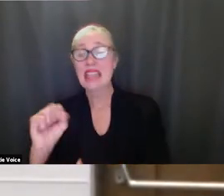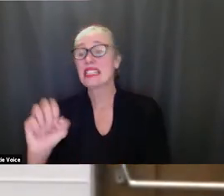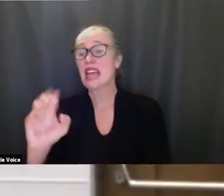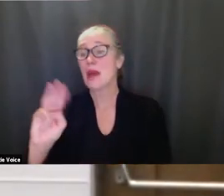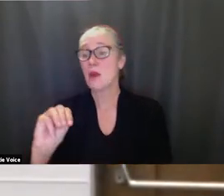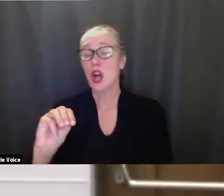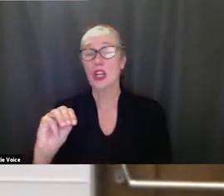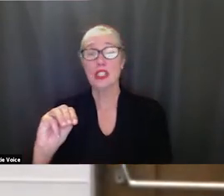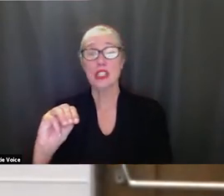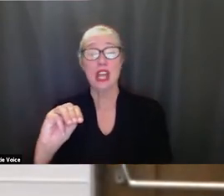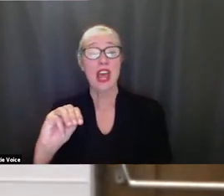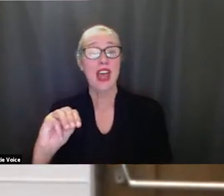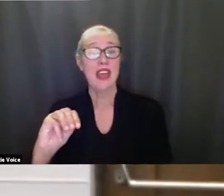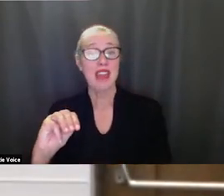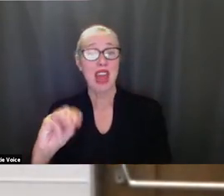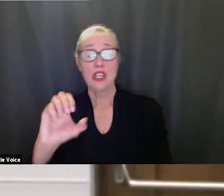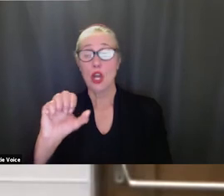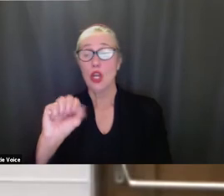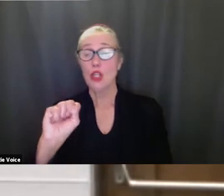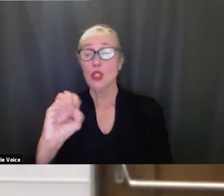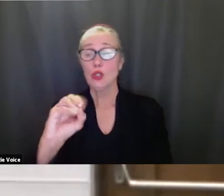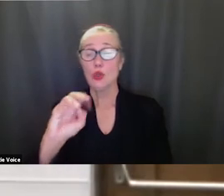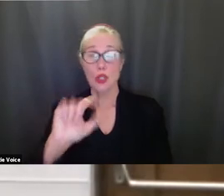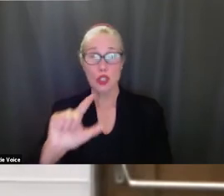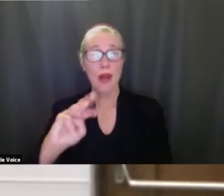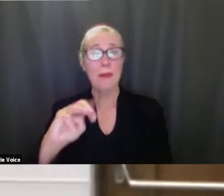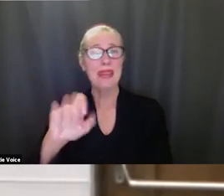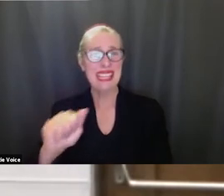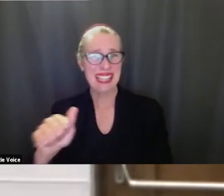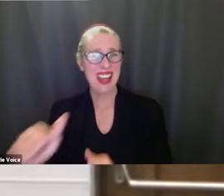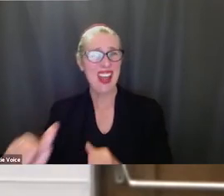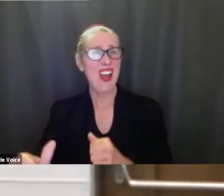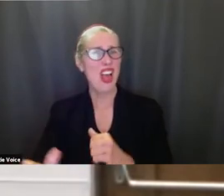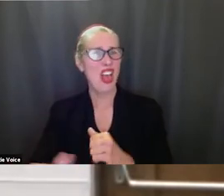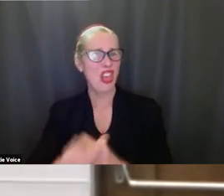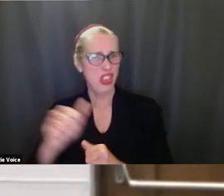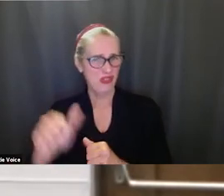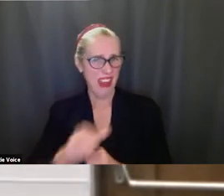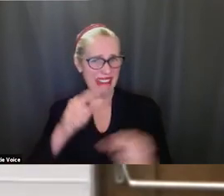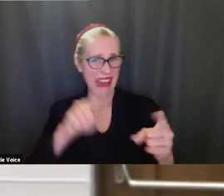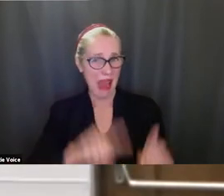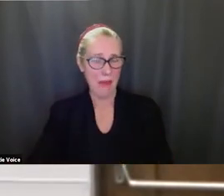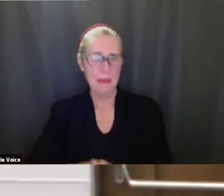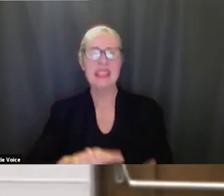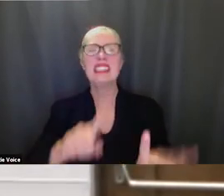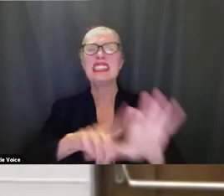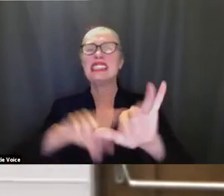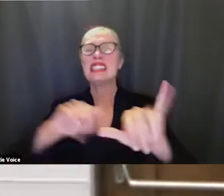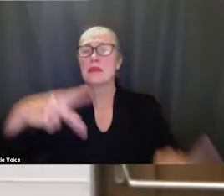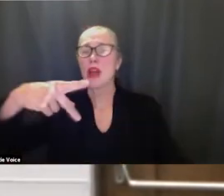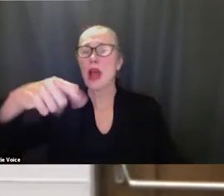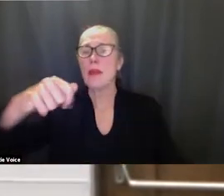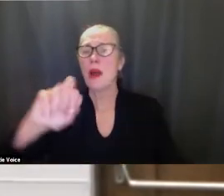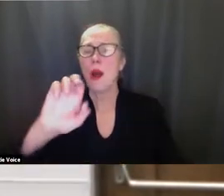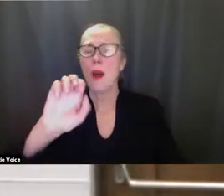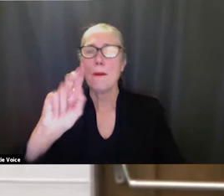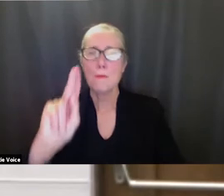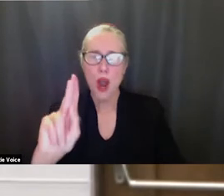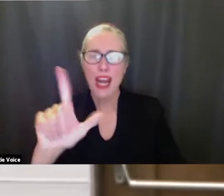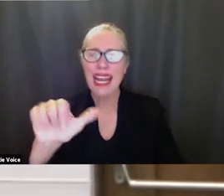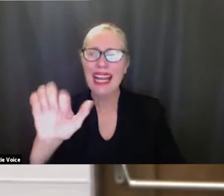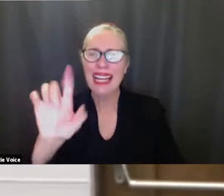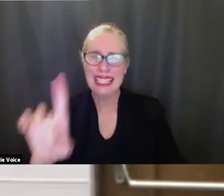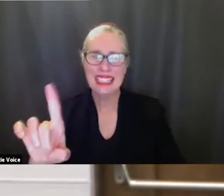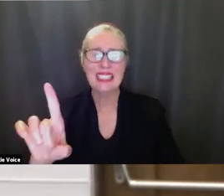threat incident uh occurred it was also when the parkland shooting occurred and many other shootings in the